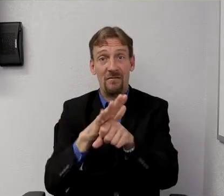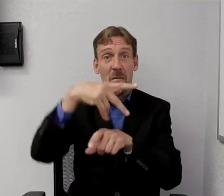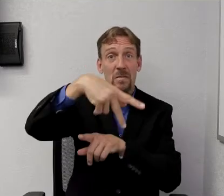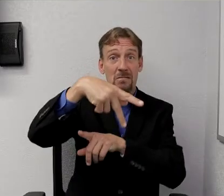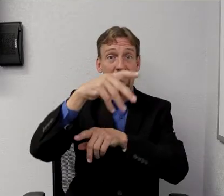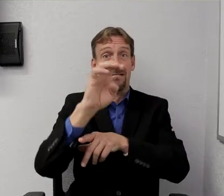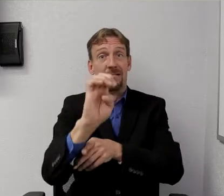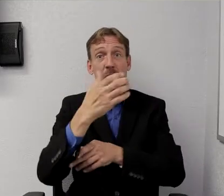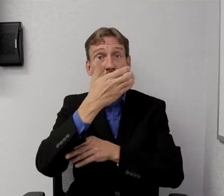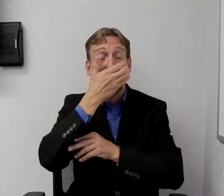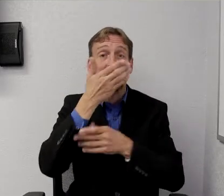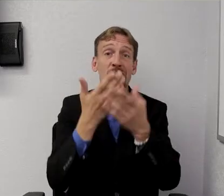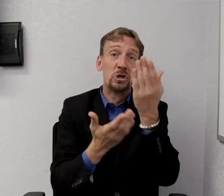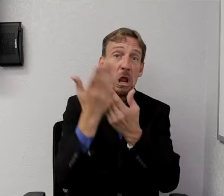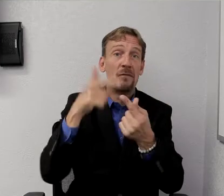them well.